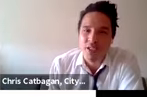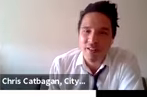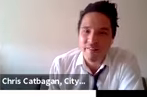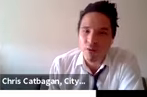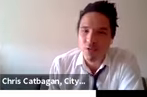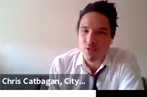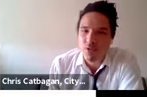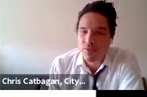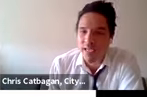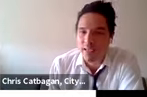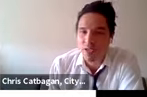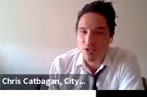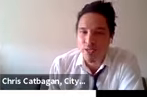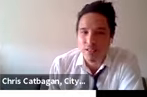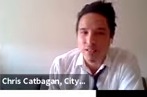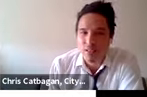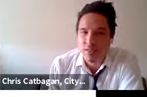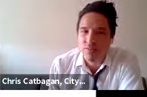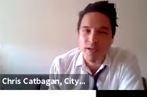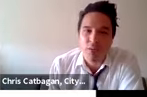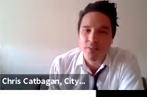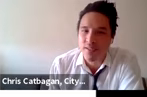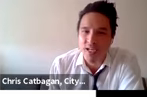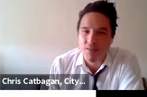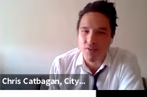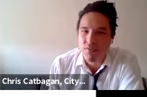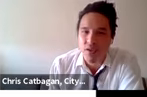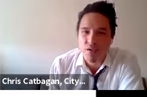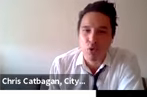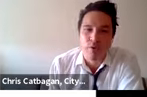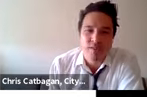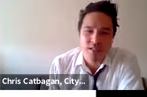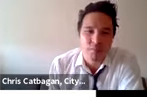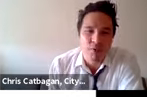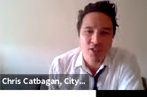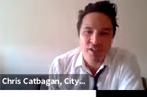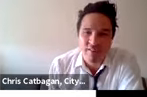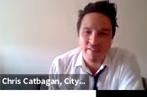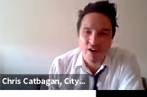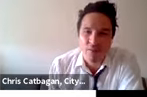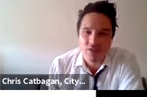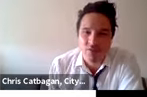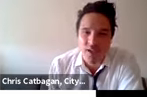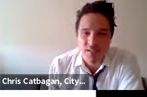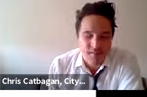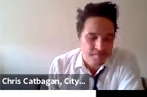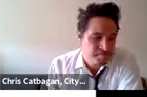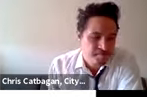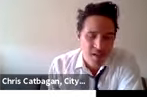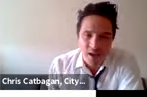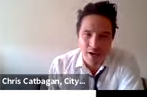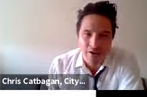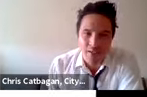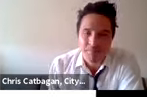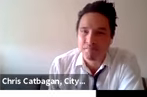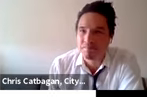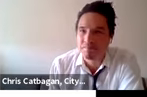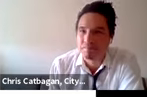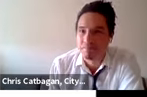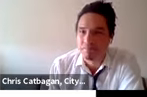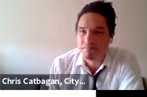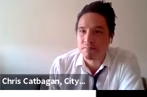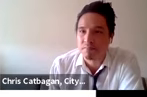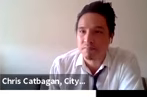has been managing the environmental reviews at Caltrans. She's been helping the city move towards the completion of the environmental phase. Hi,